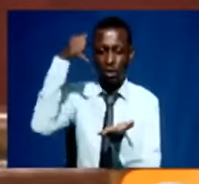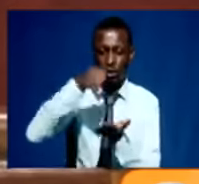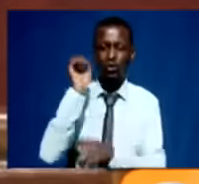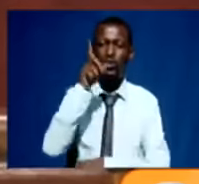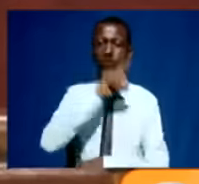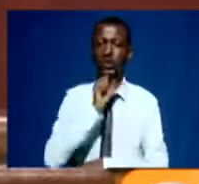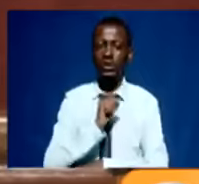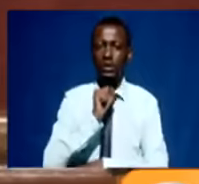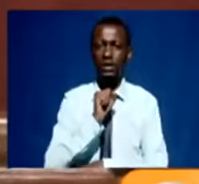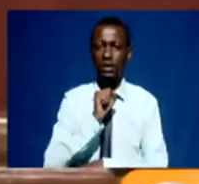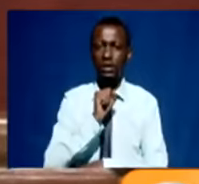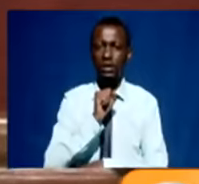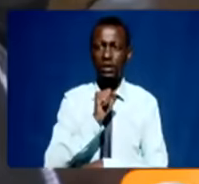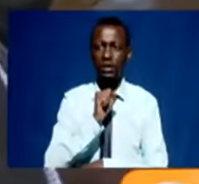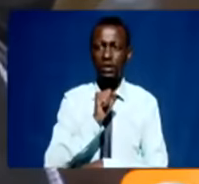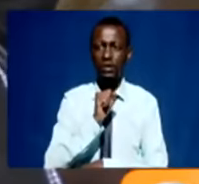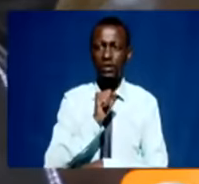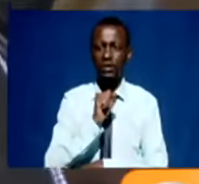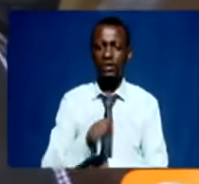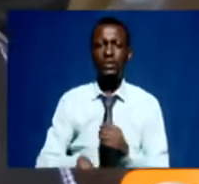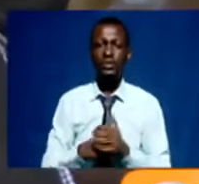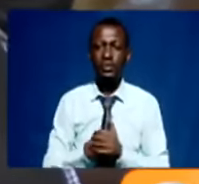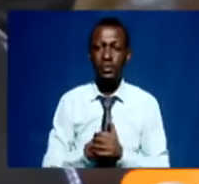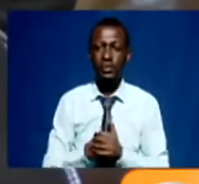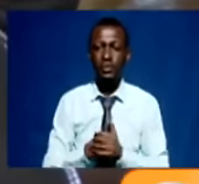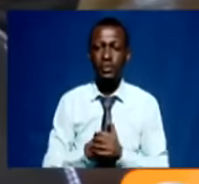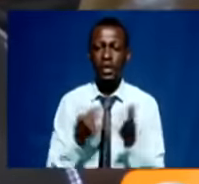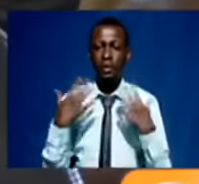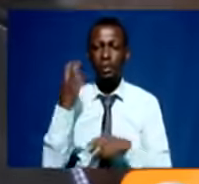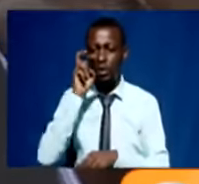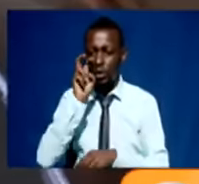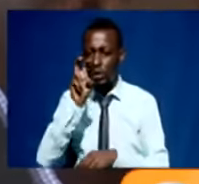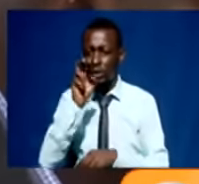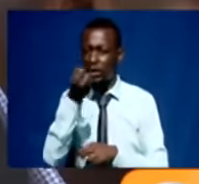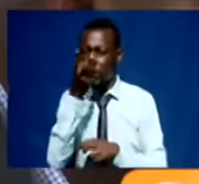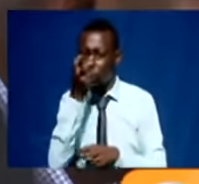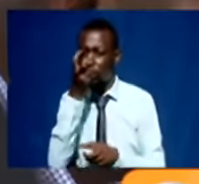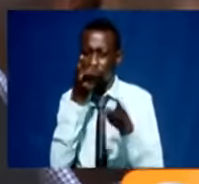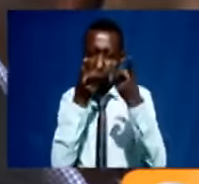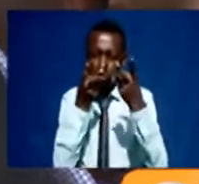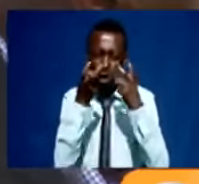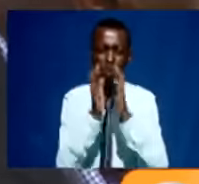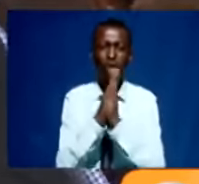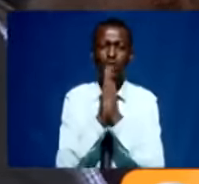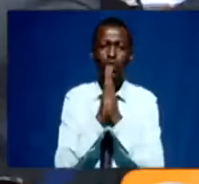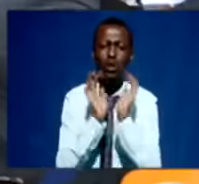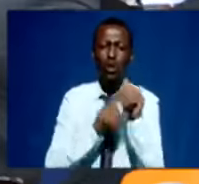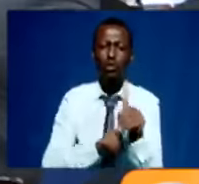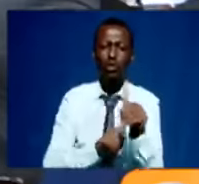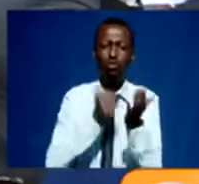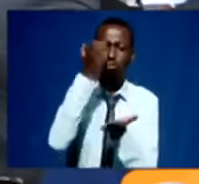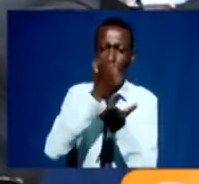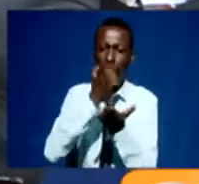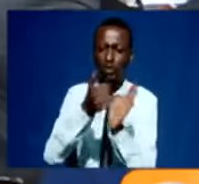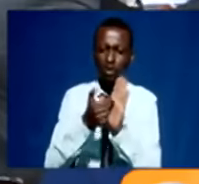and the evidence of P. She was keen to allow the viewers and the listeners to follow the story where the evidence led, keen